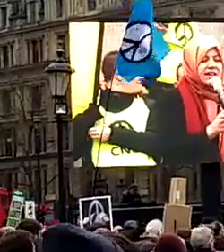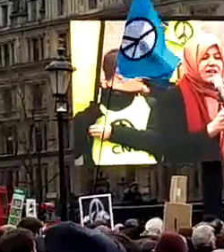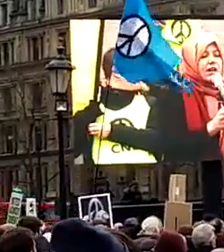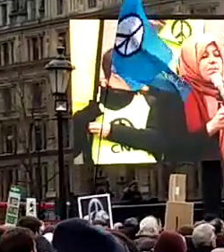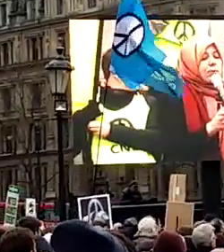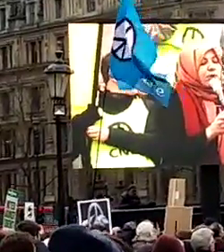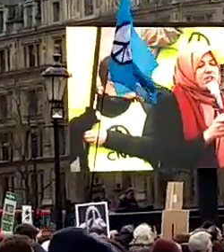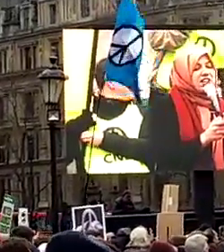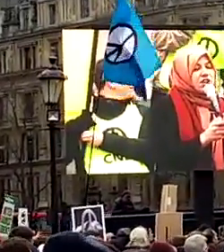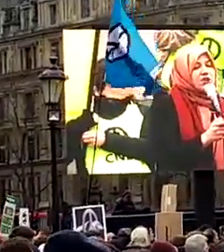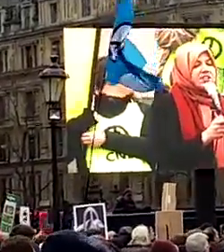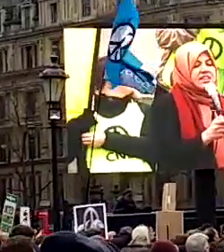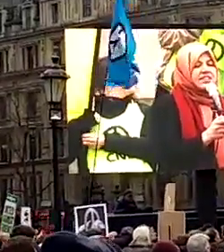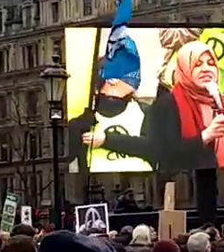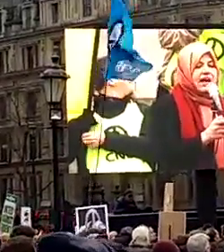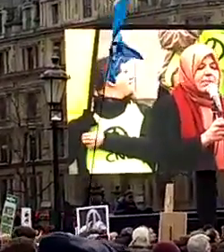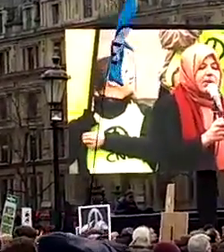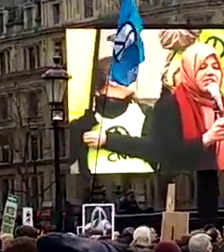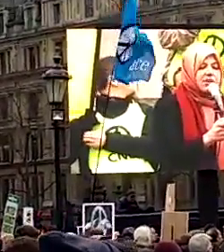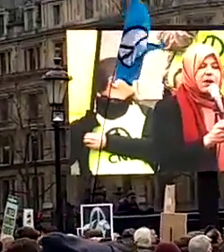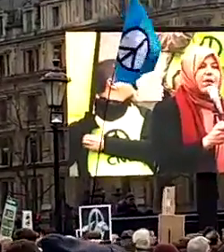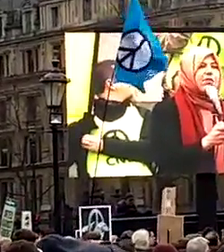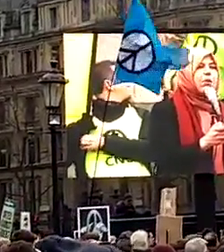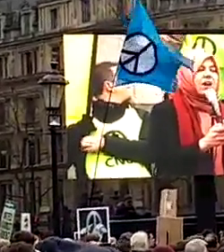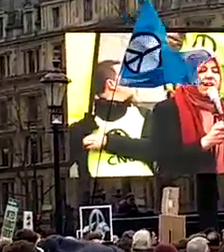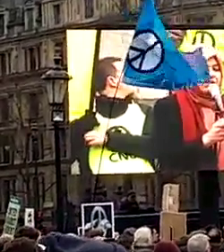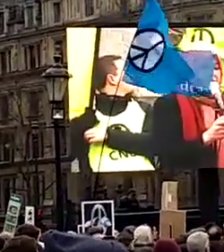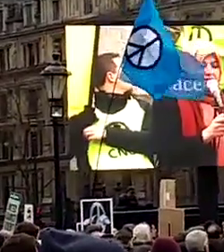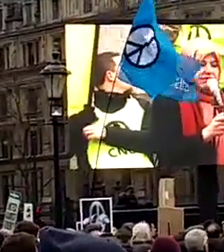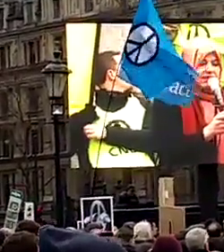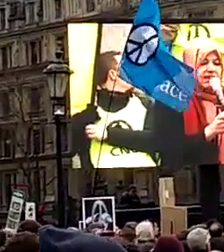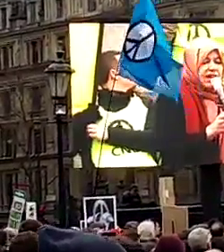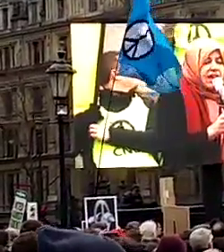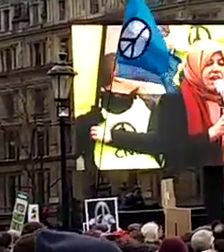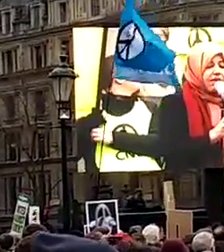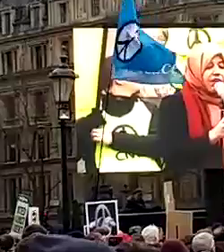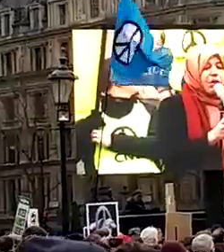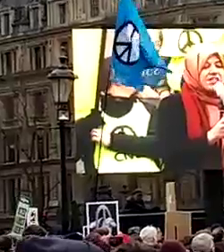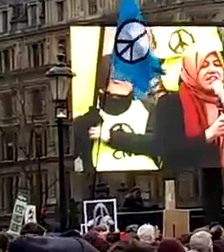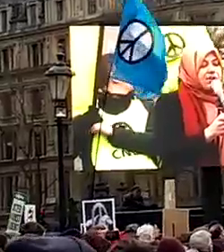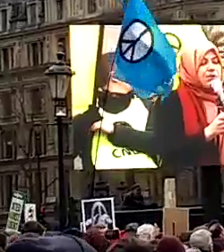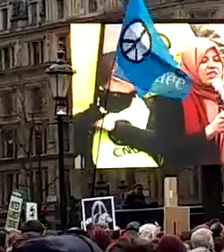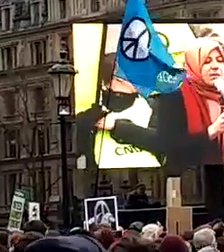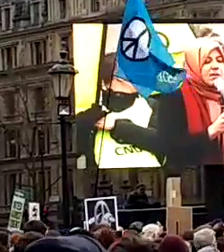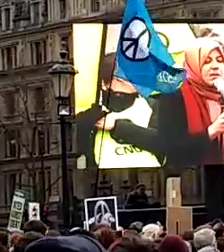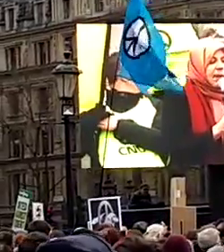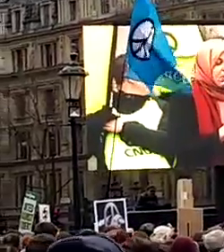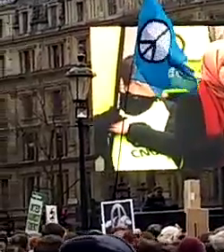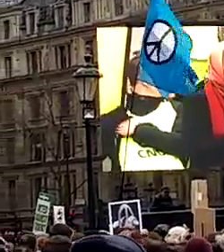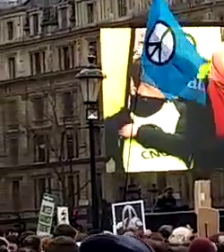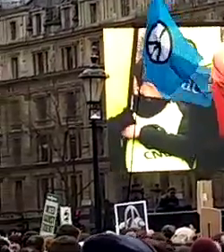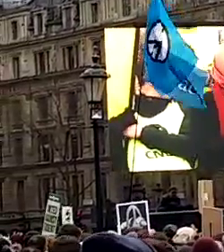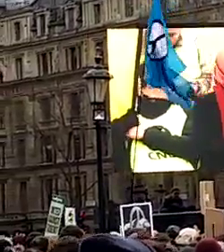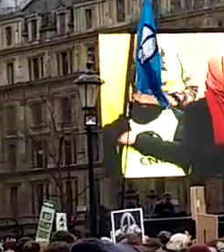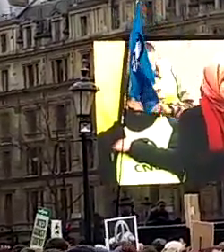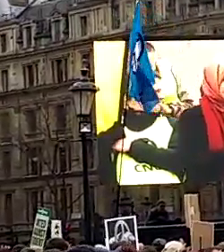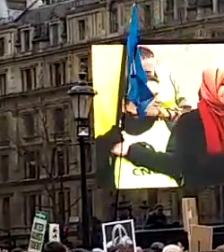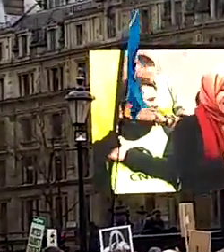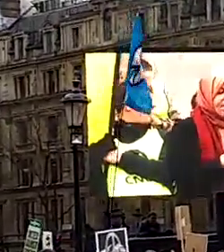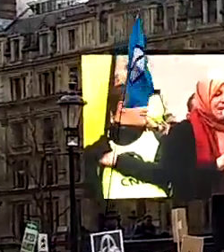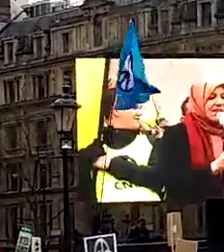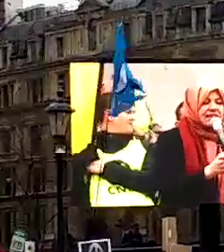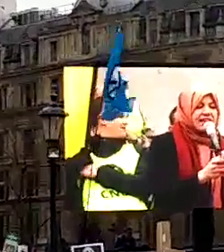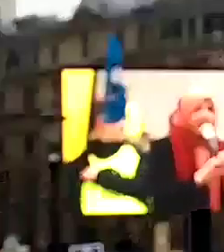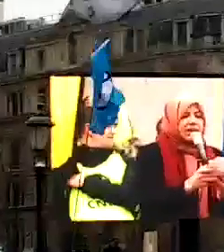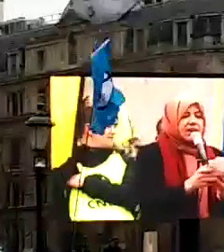possess improved security and stability around the world. If we were serious about spreading peace